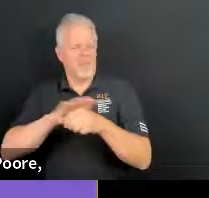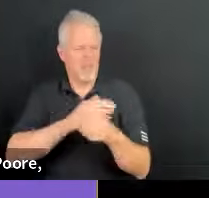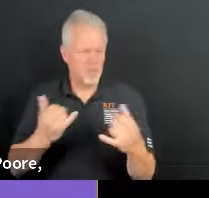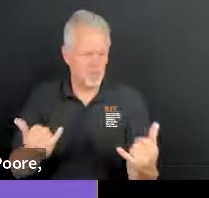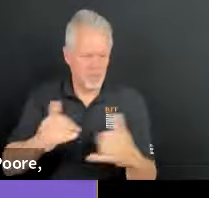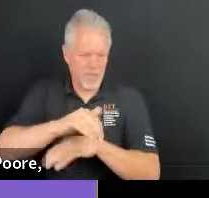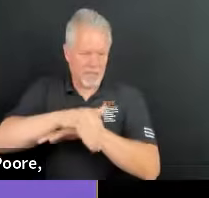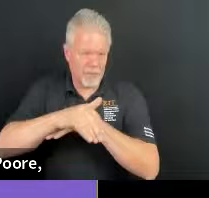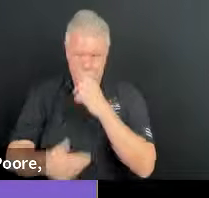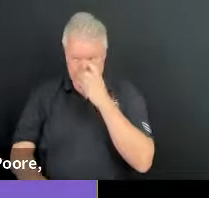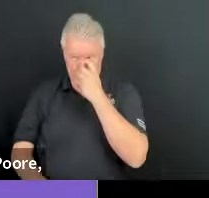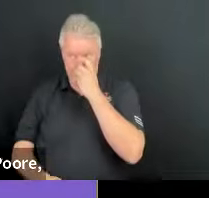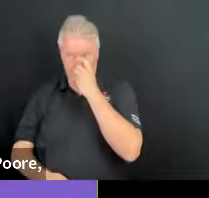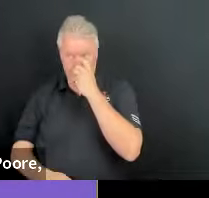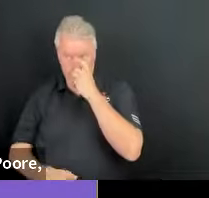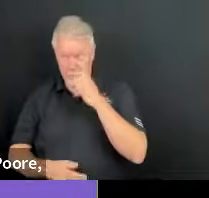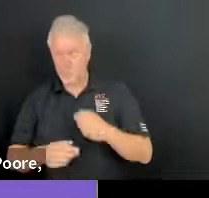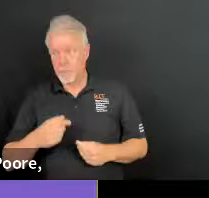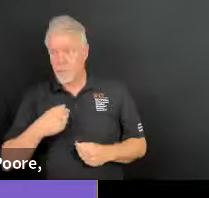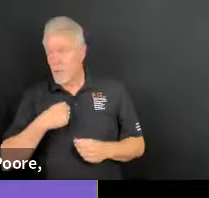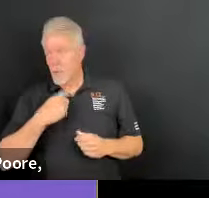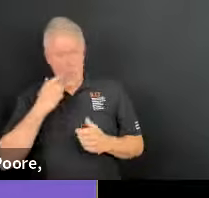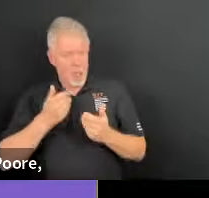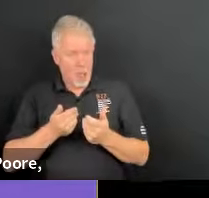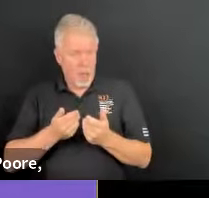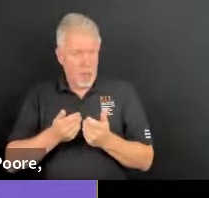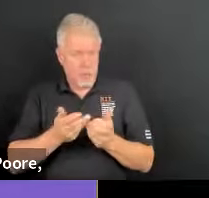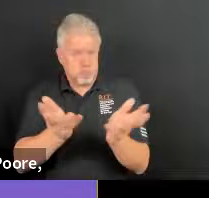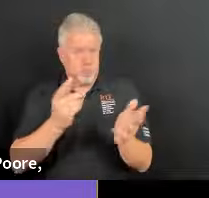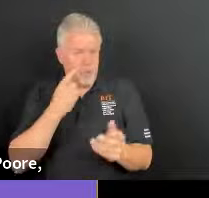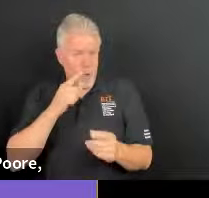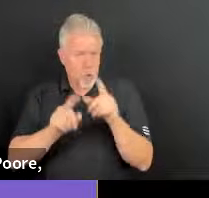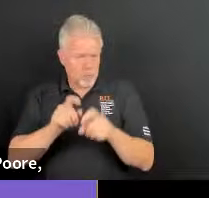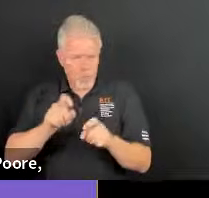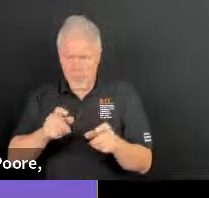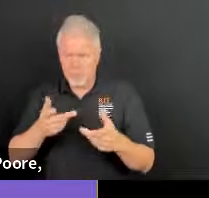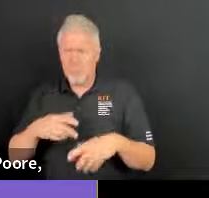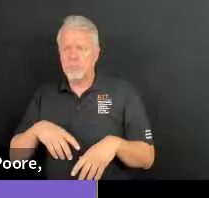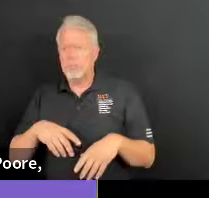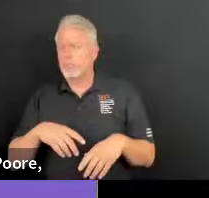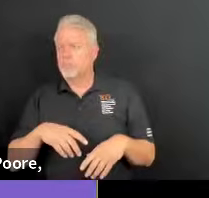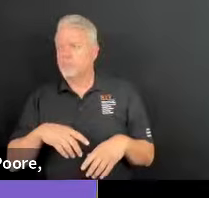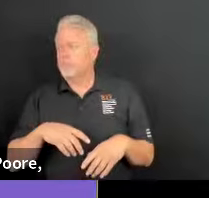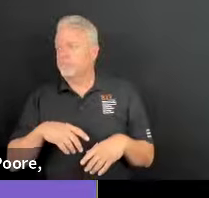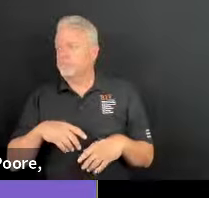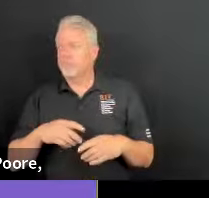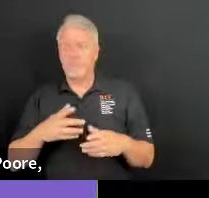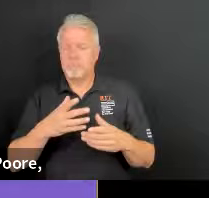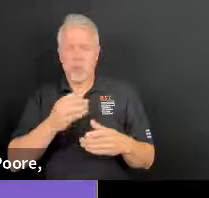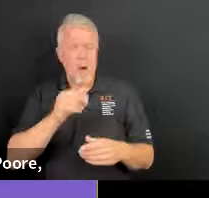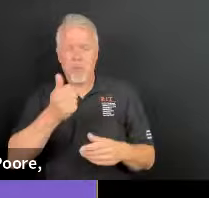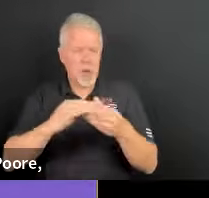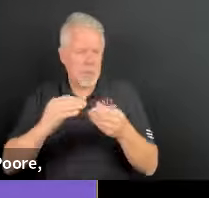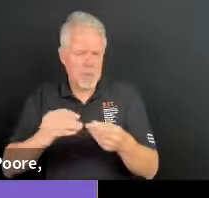And so in summary, I will kind of reiterate what we covered this evening, and then I will open it up for questions from